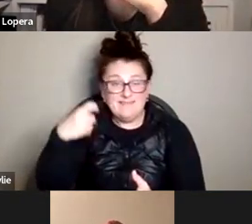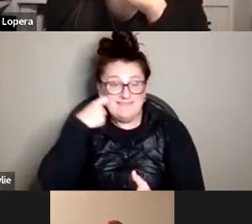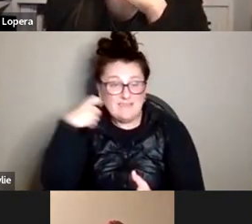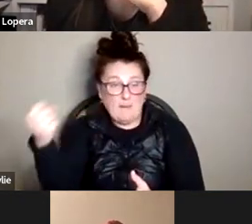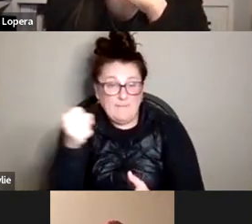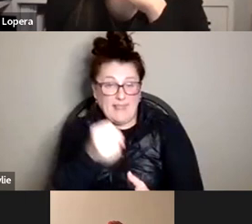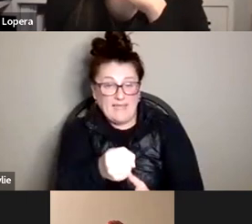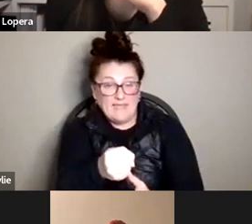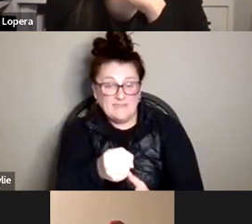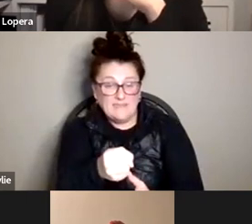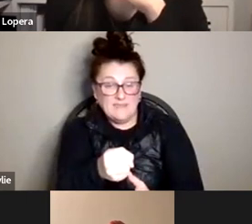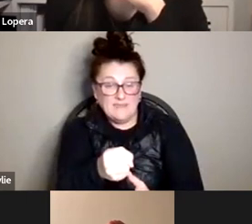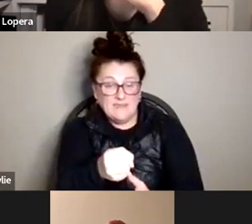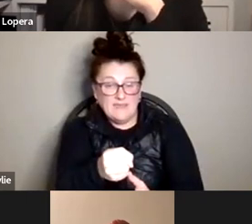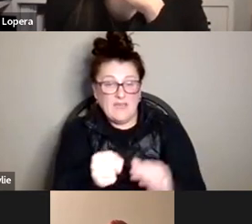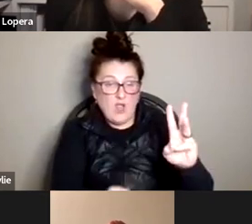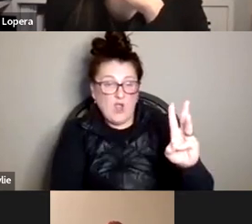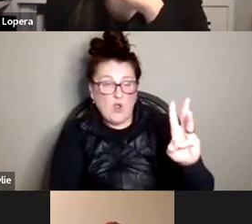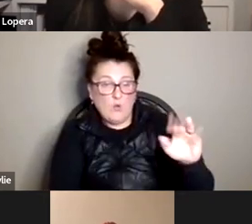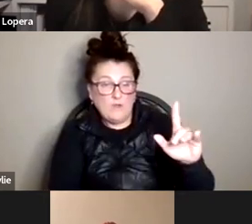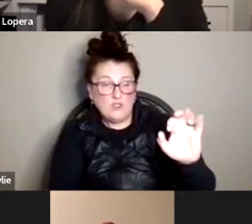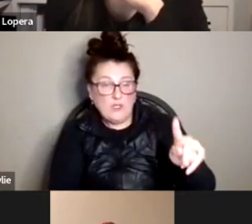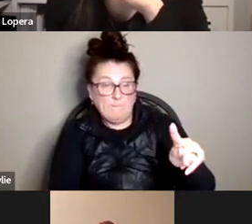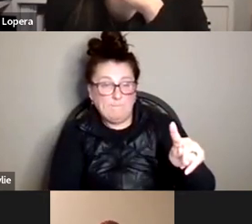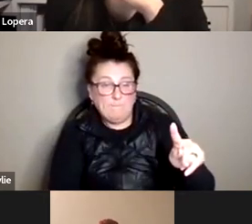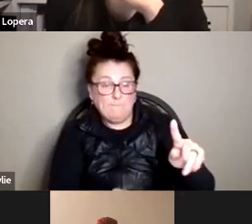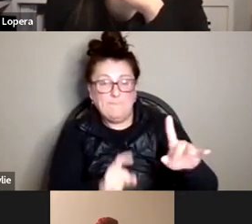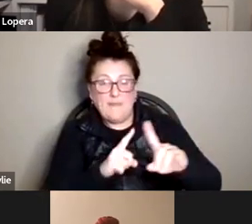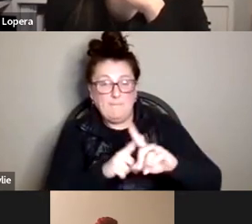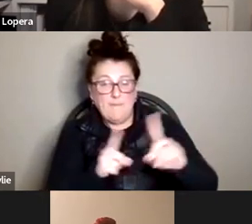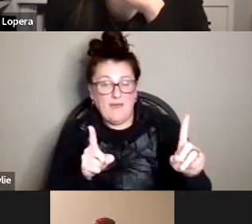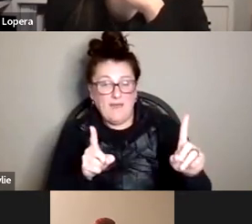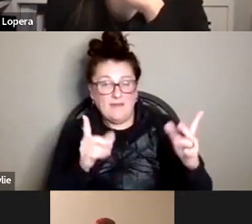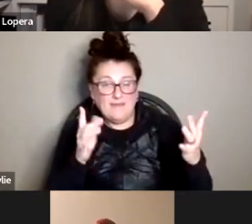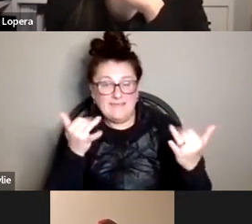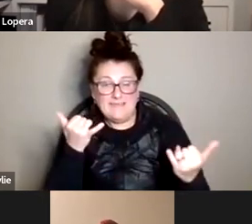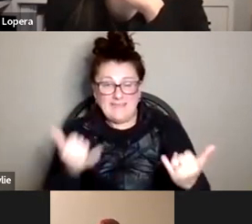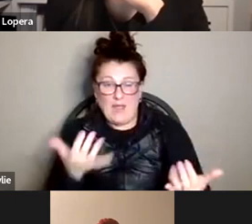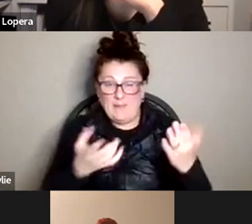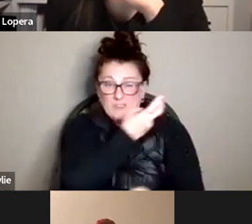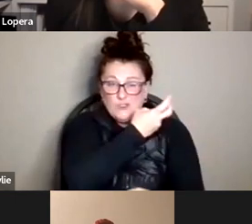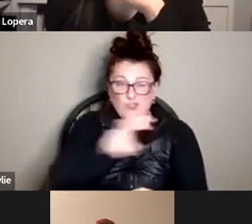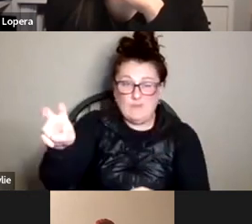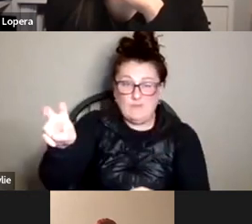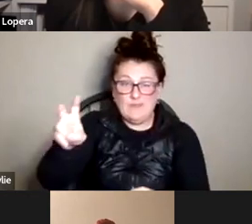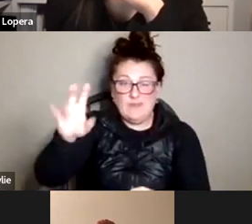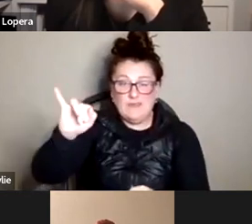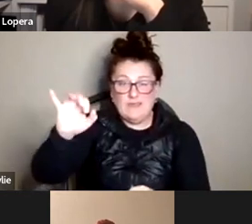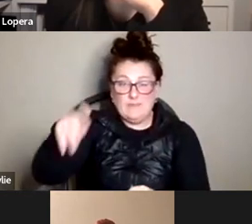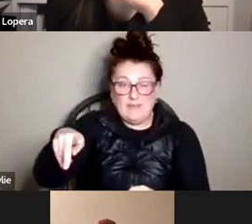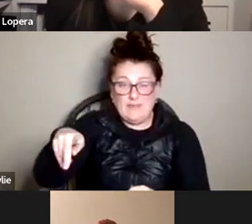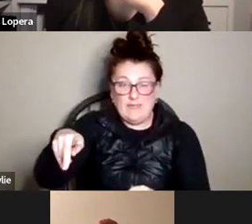placed at the Winship. However, he may have to switch due to his IEP